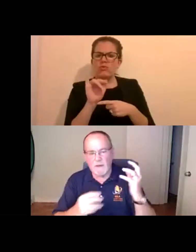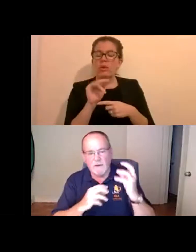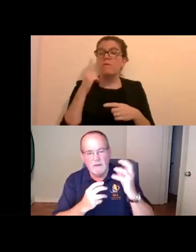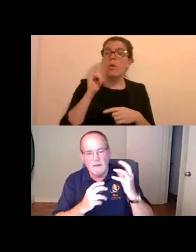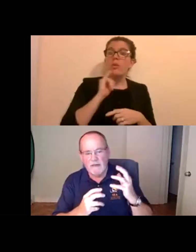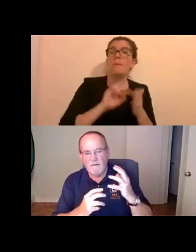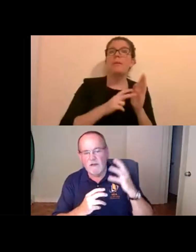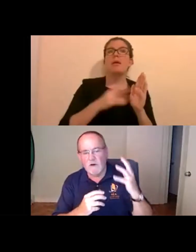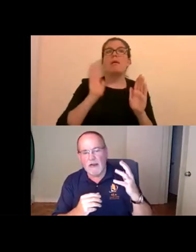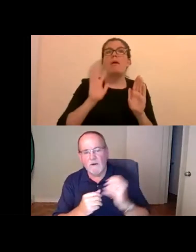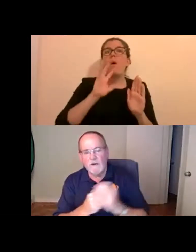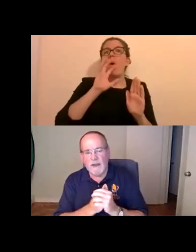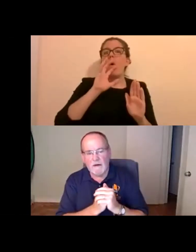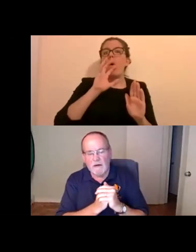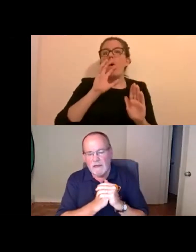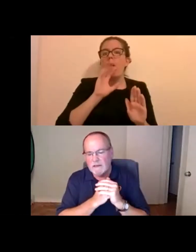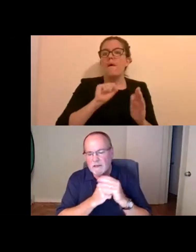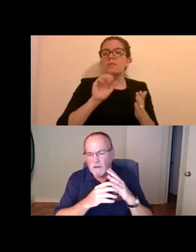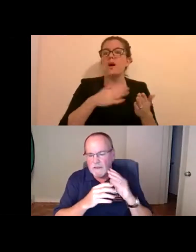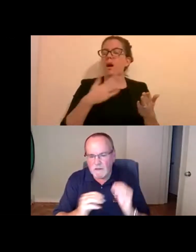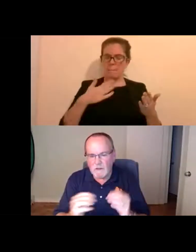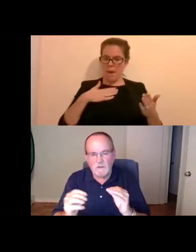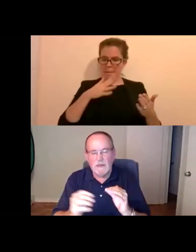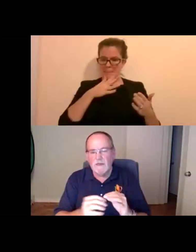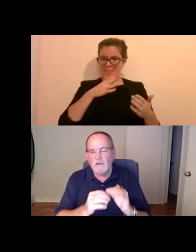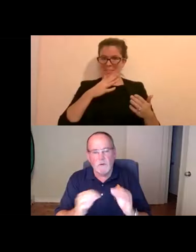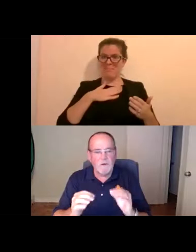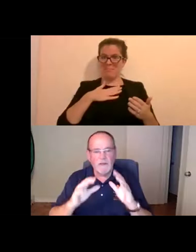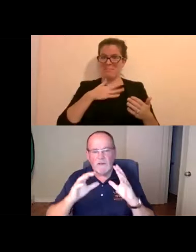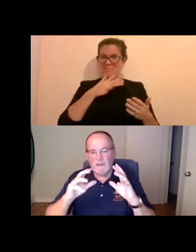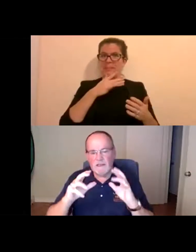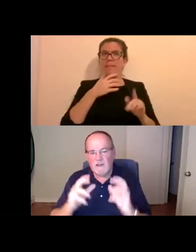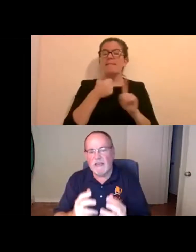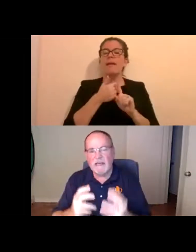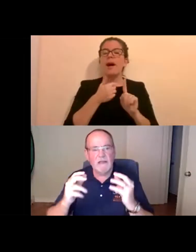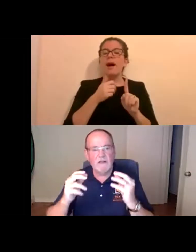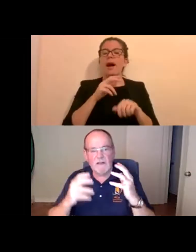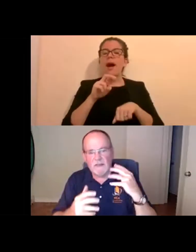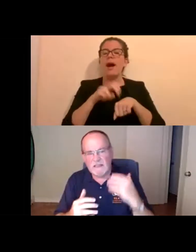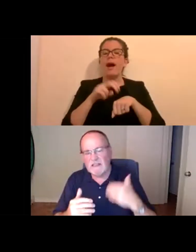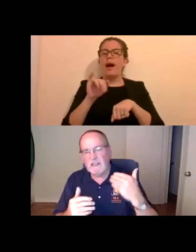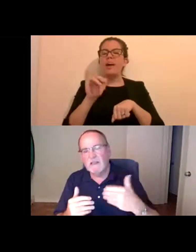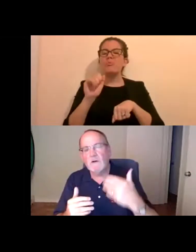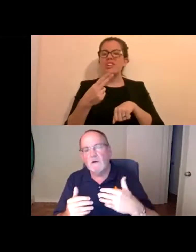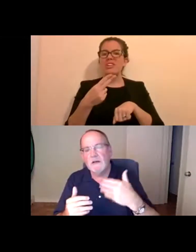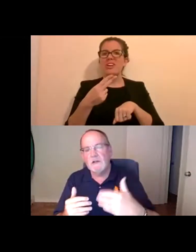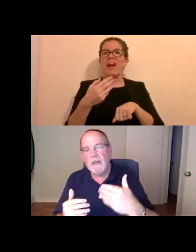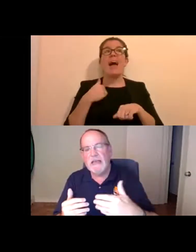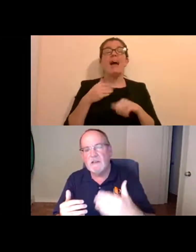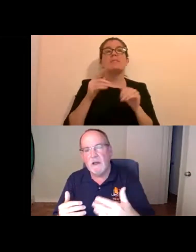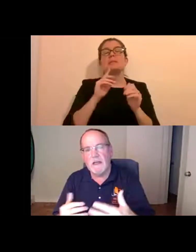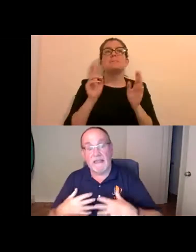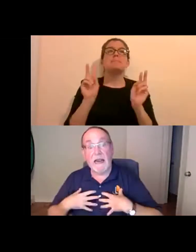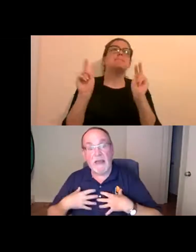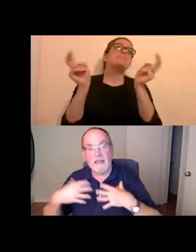My mother had a very strong Irish background, and all these little stories and sayings and different things. That's enculturation,